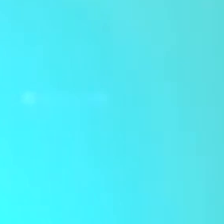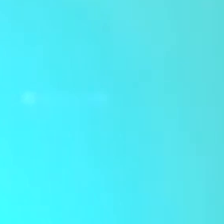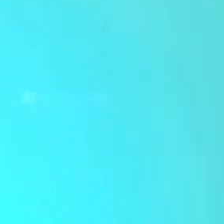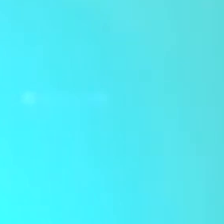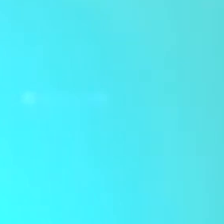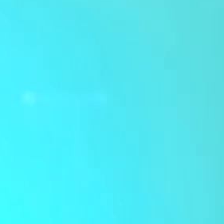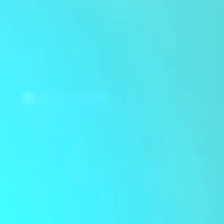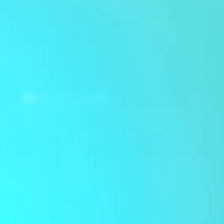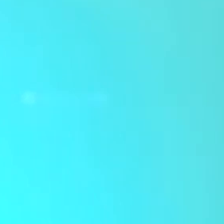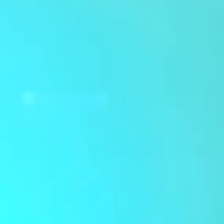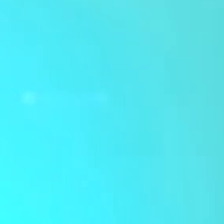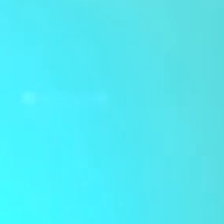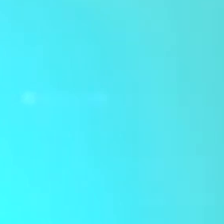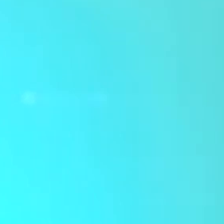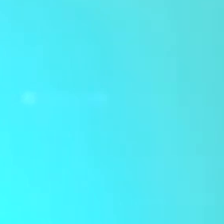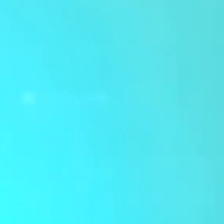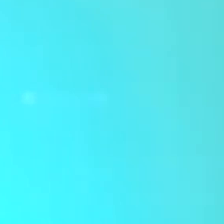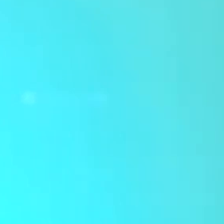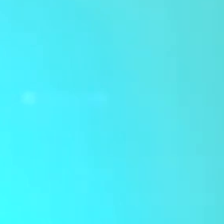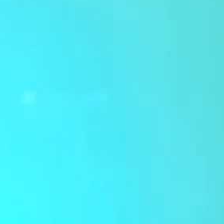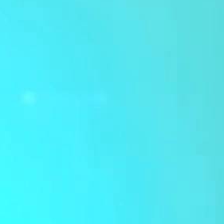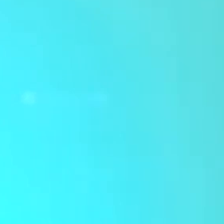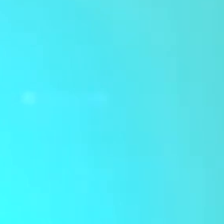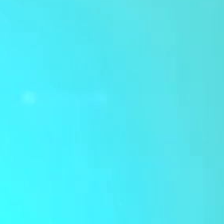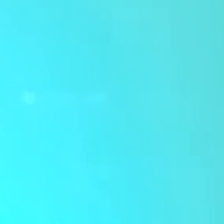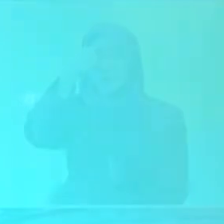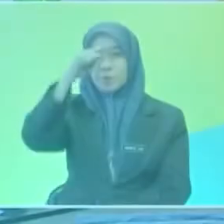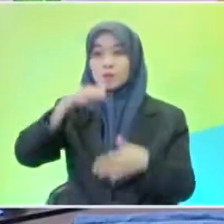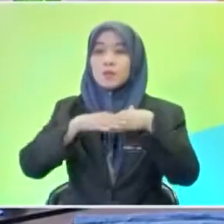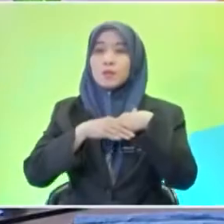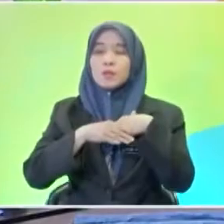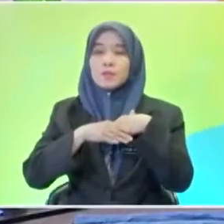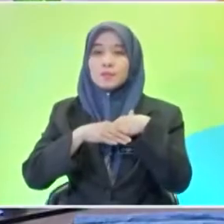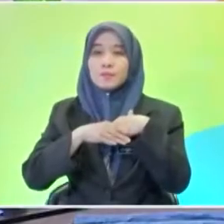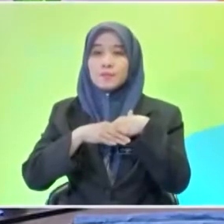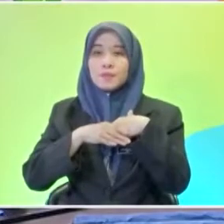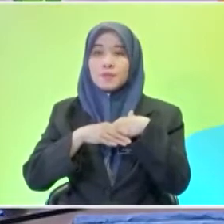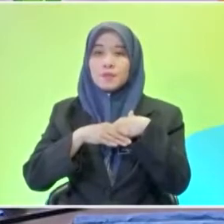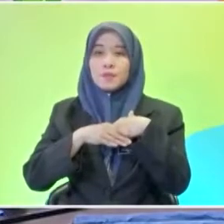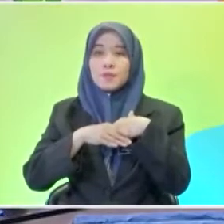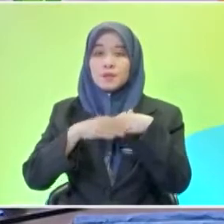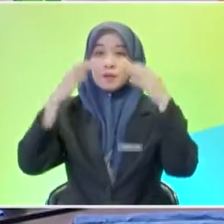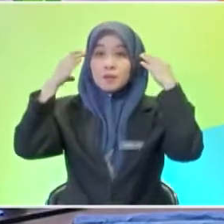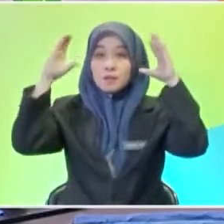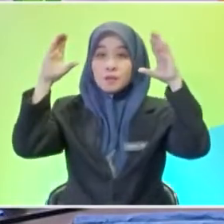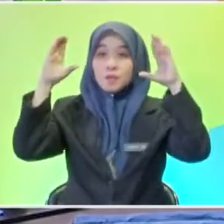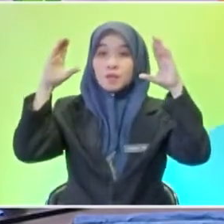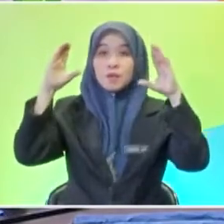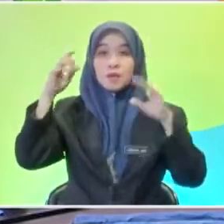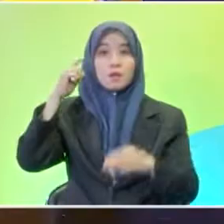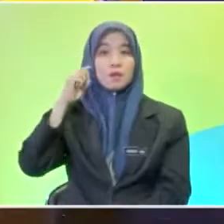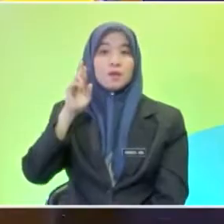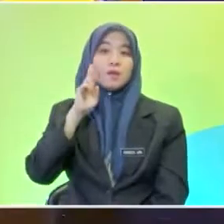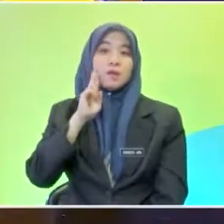Alright, and with me today for English is none other than Cikgu Rahmah.